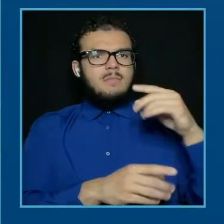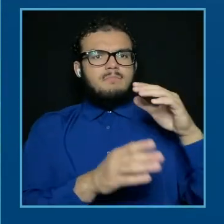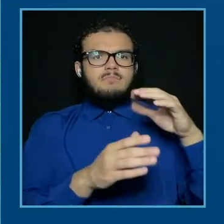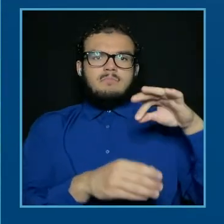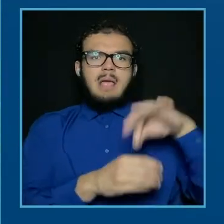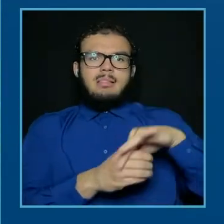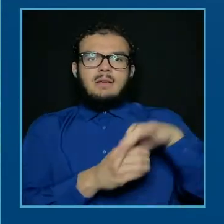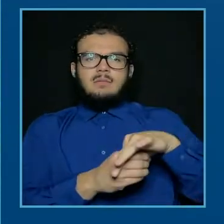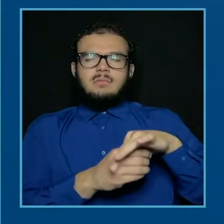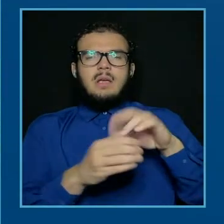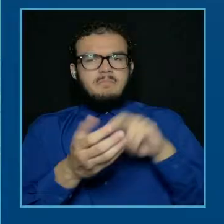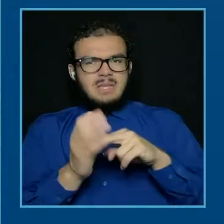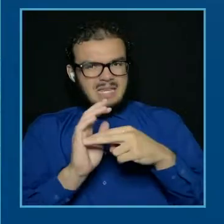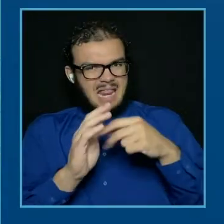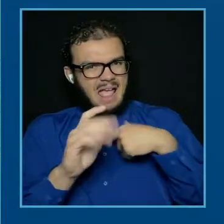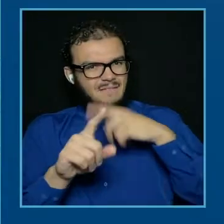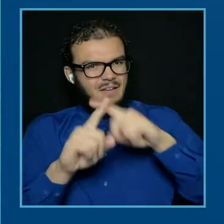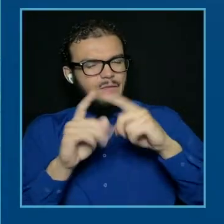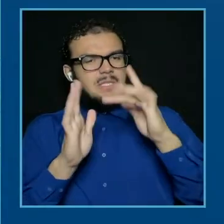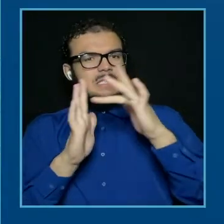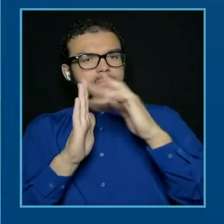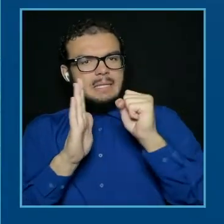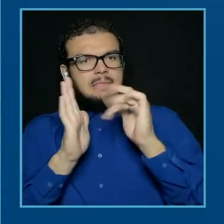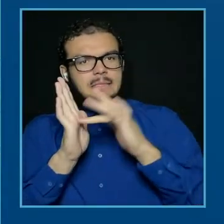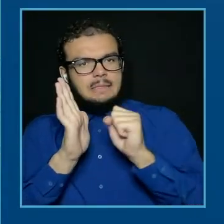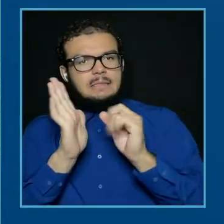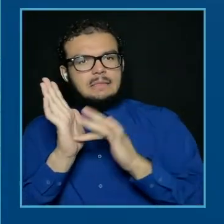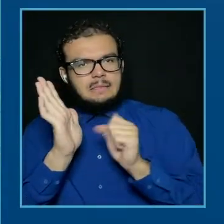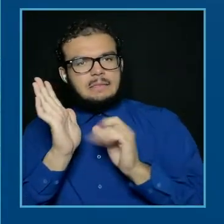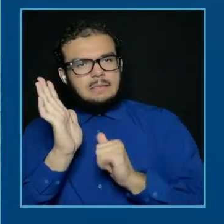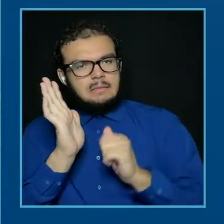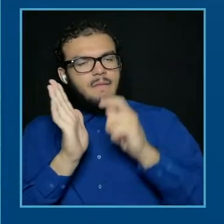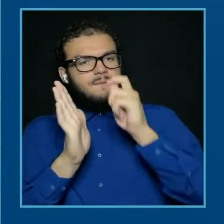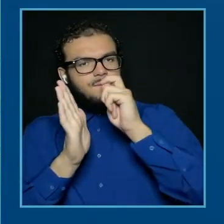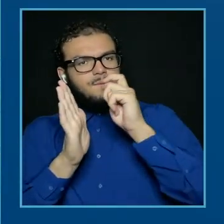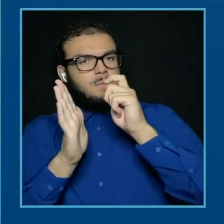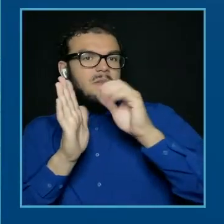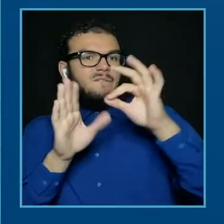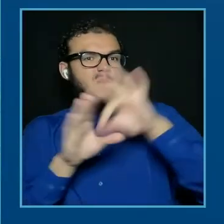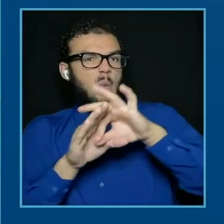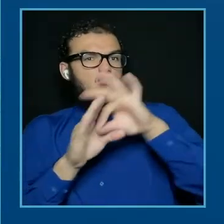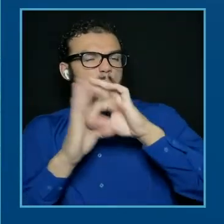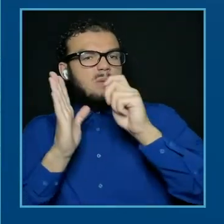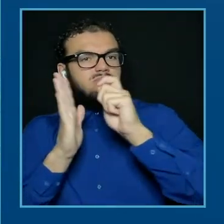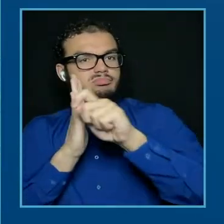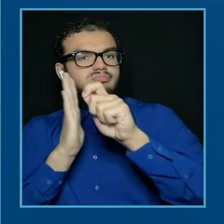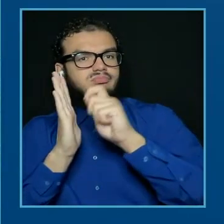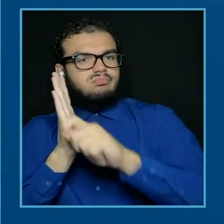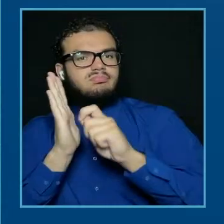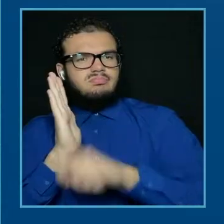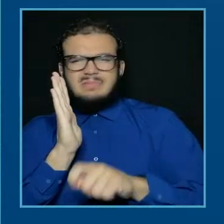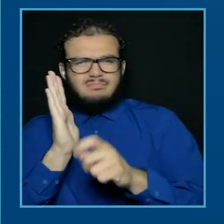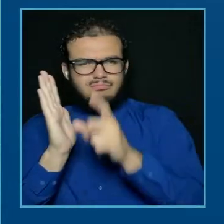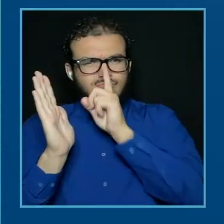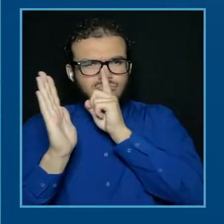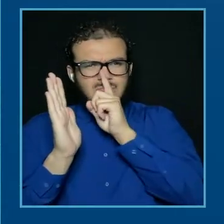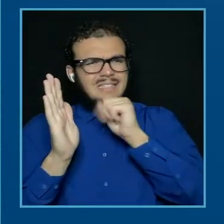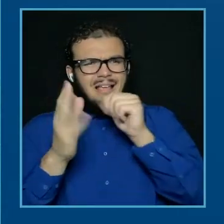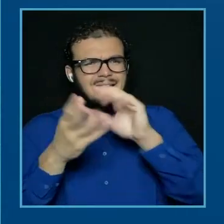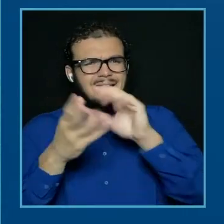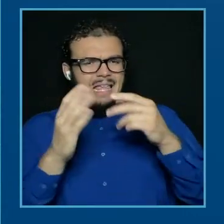which there are spaces, sections on the ballot to vote on several different questions. It doesn't say you count the votes